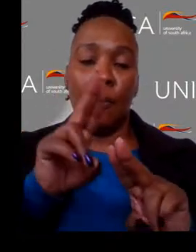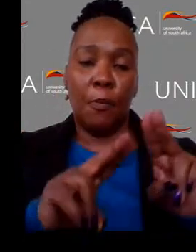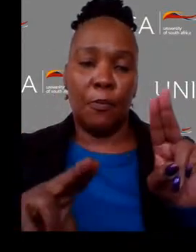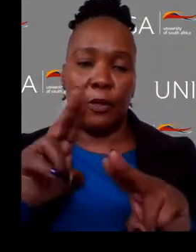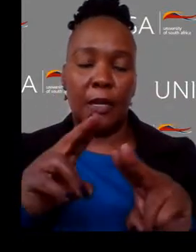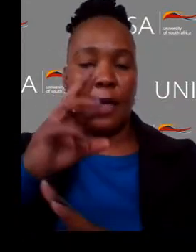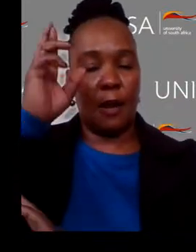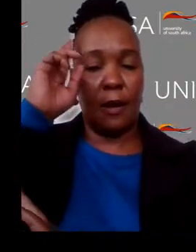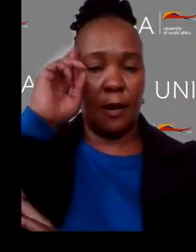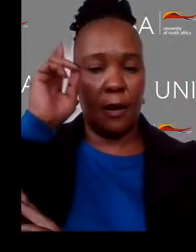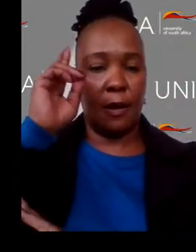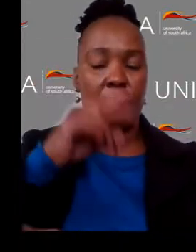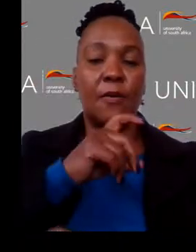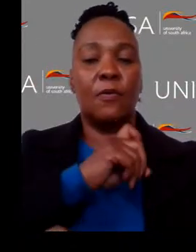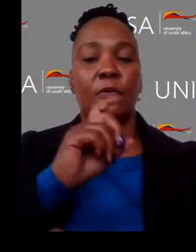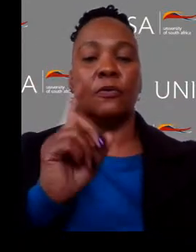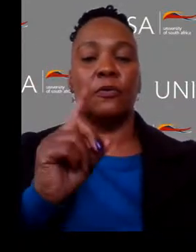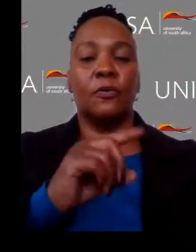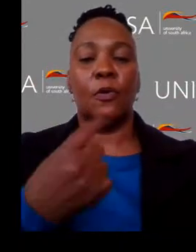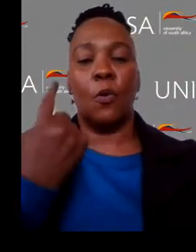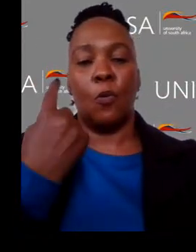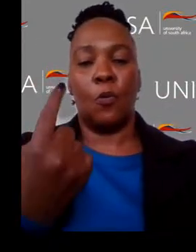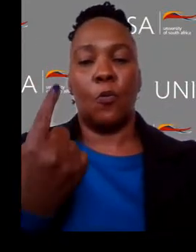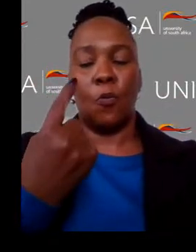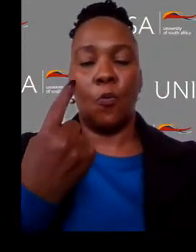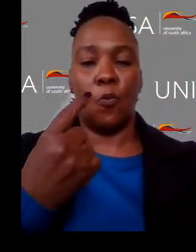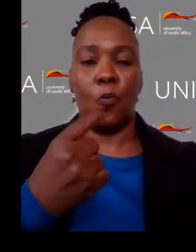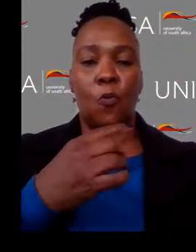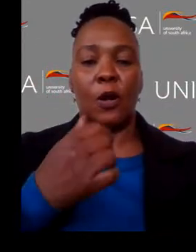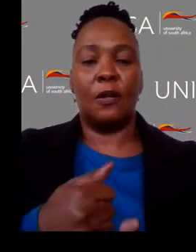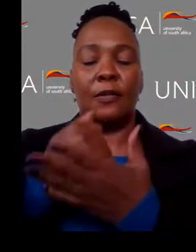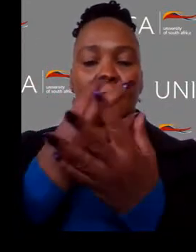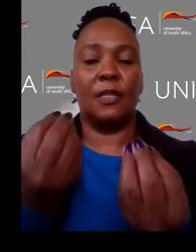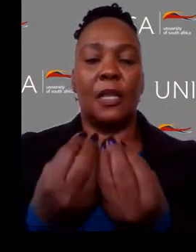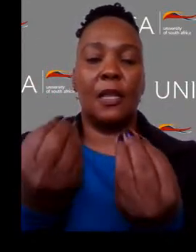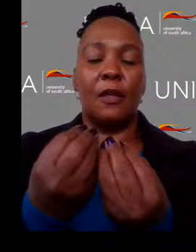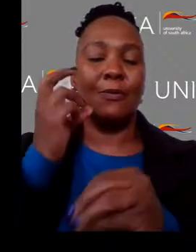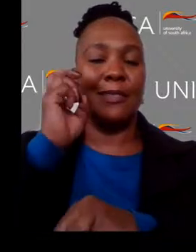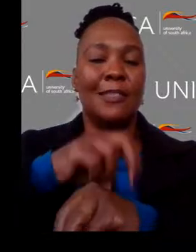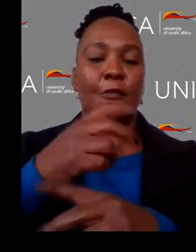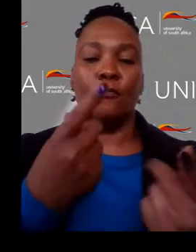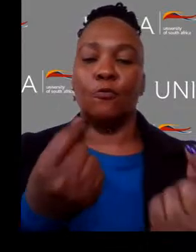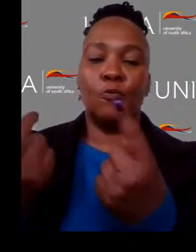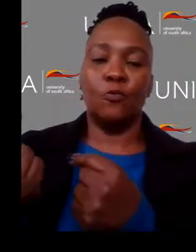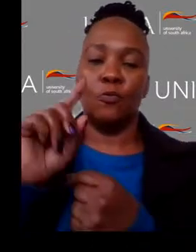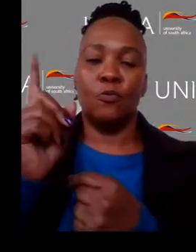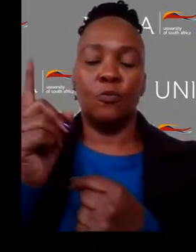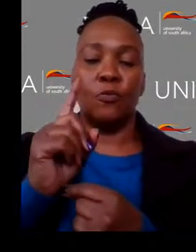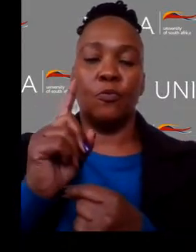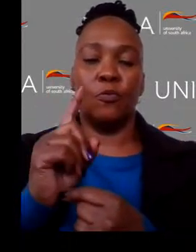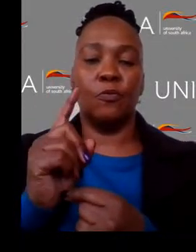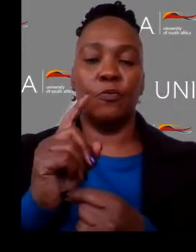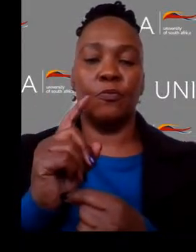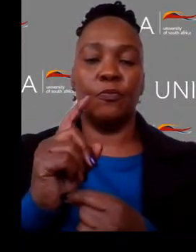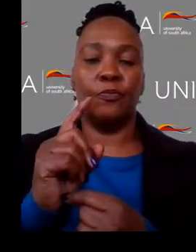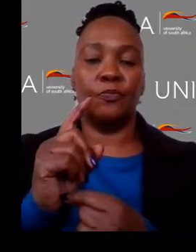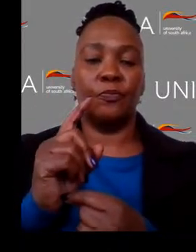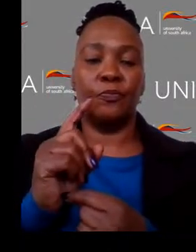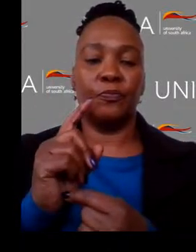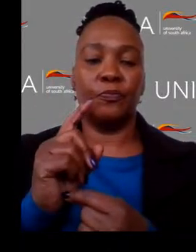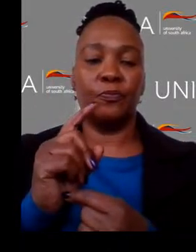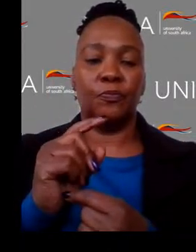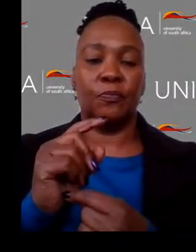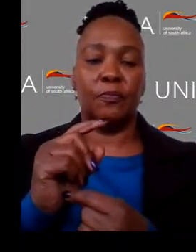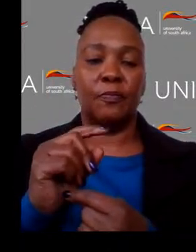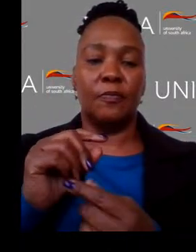you can only use 1 monitor. So what you need to do here is just disable or plug out one of your